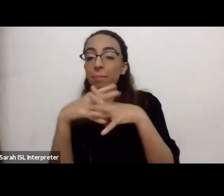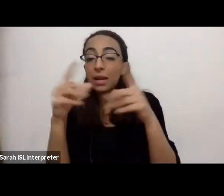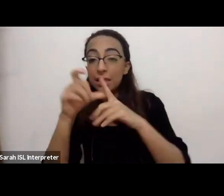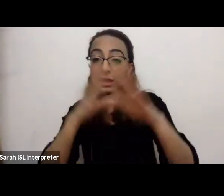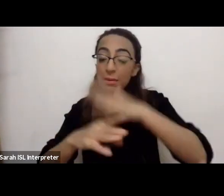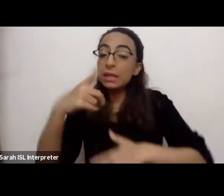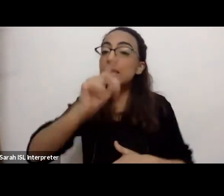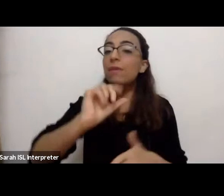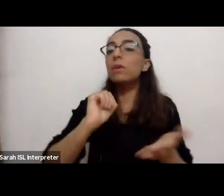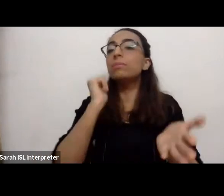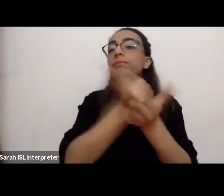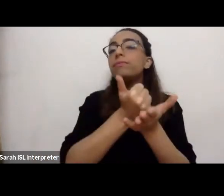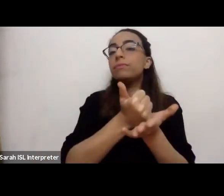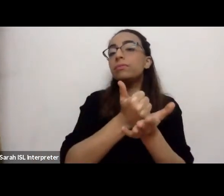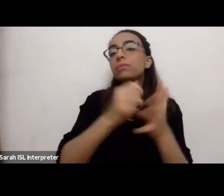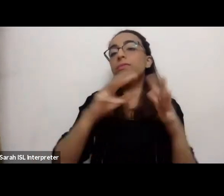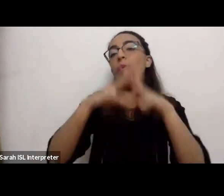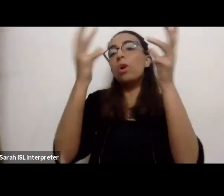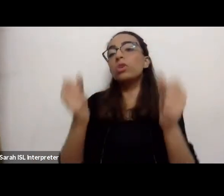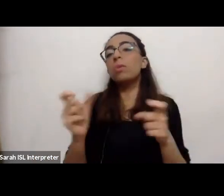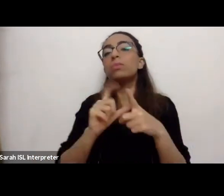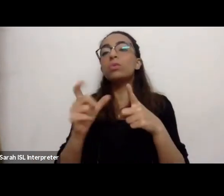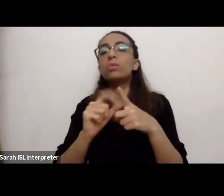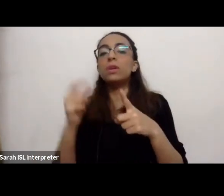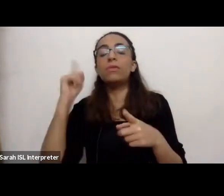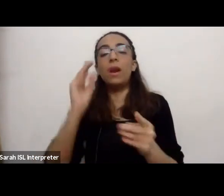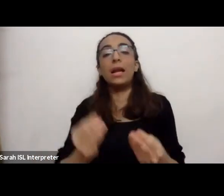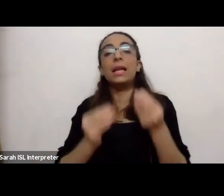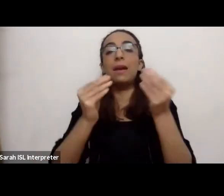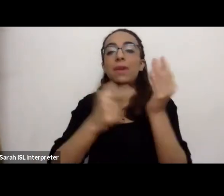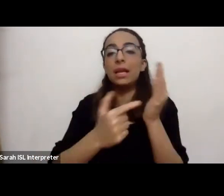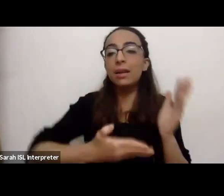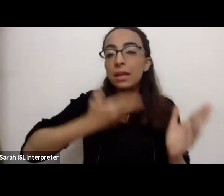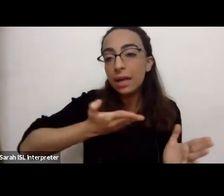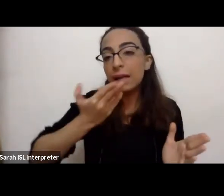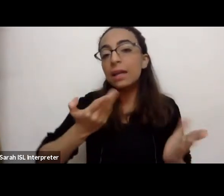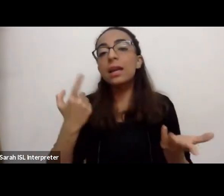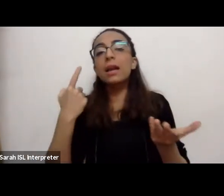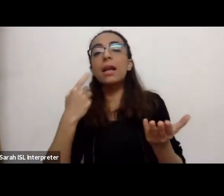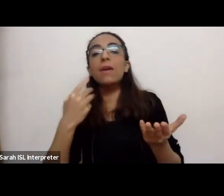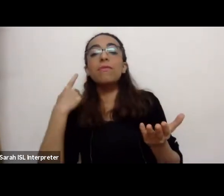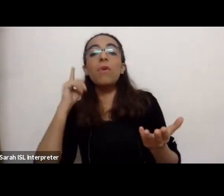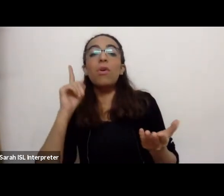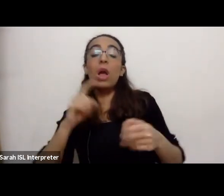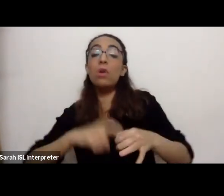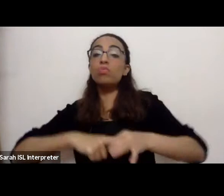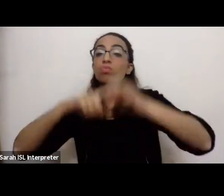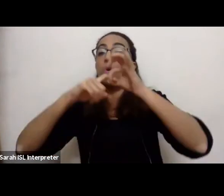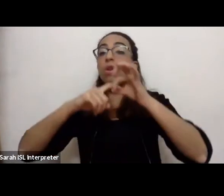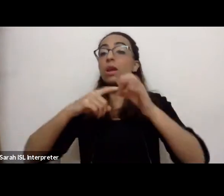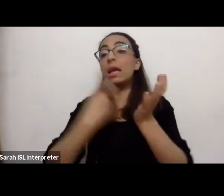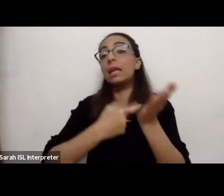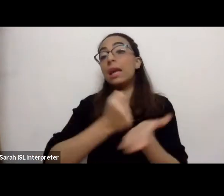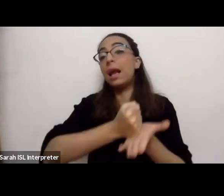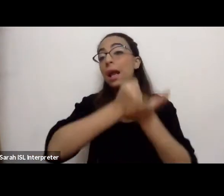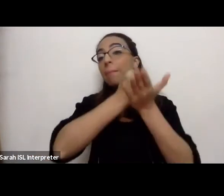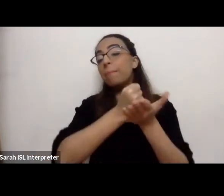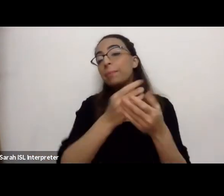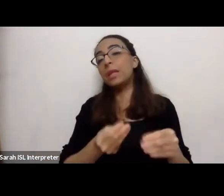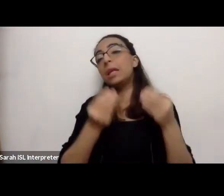set up and run workshops by providing them training to produce quality